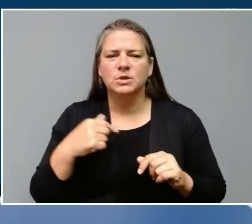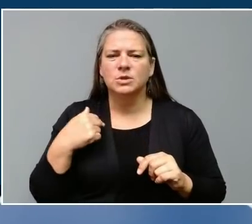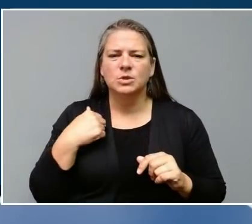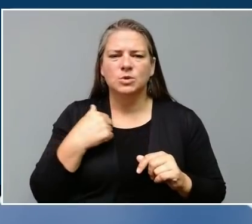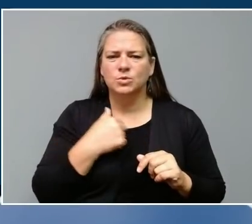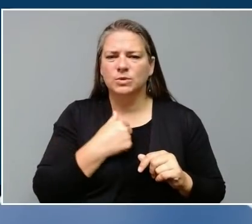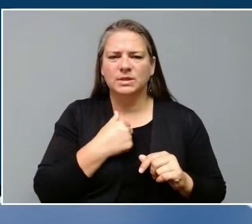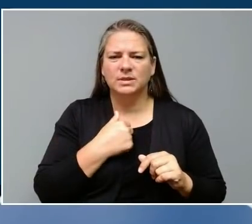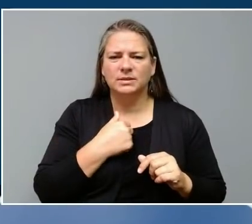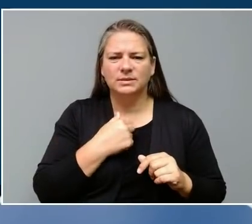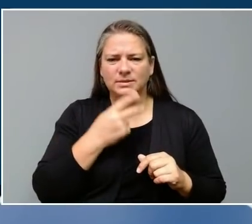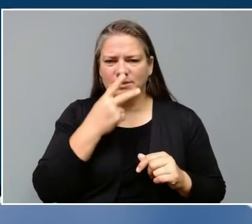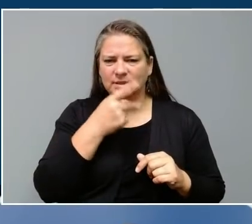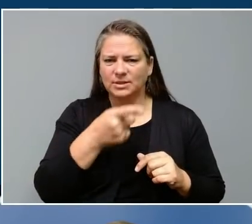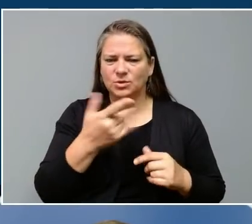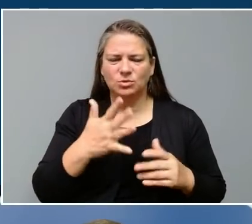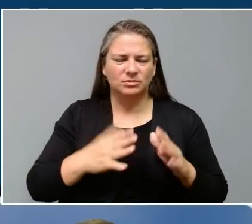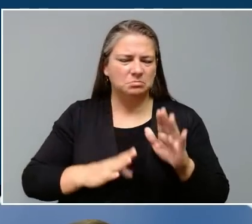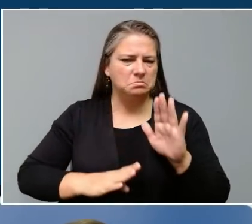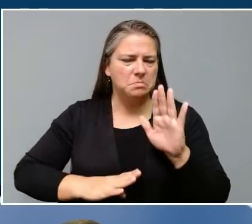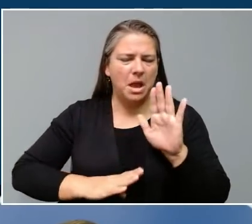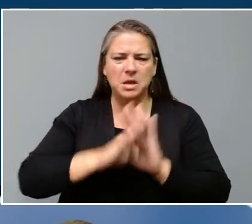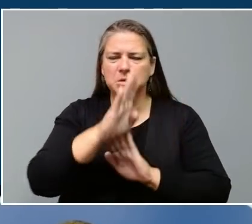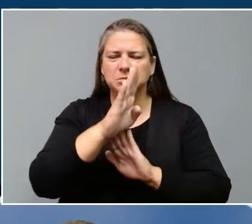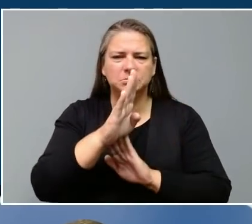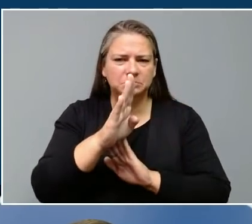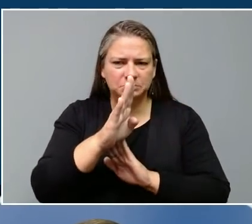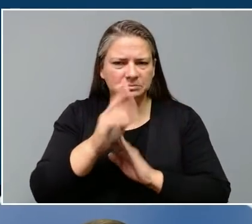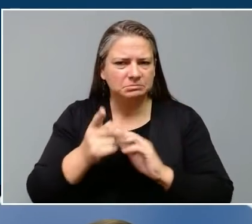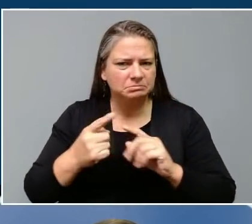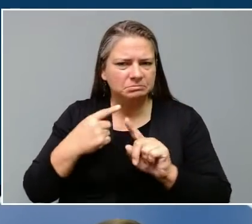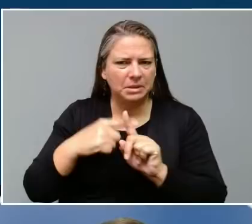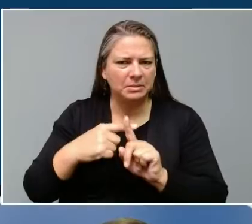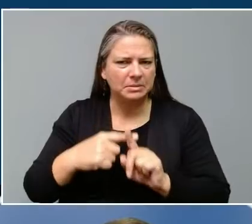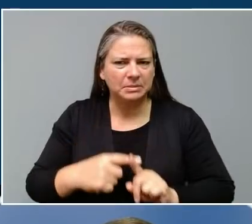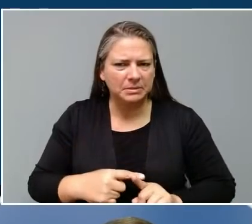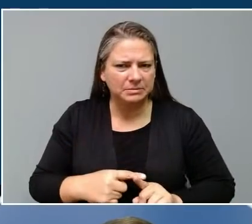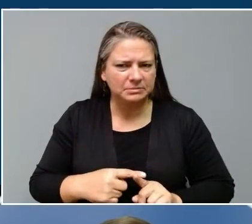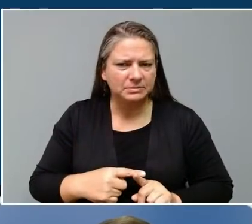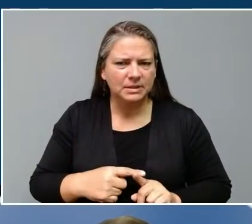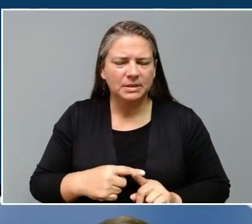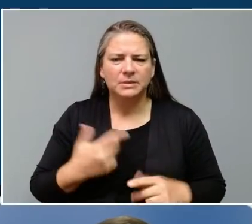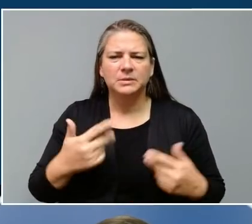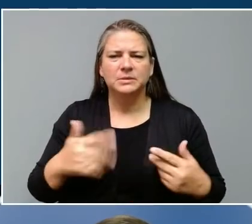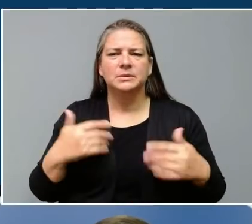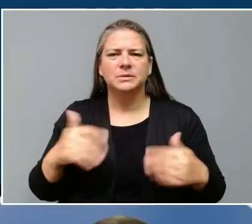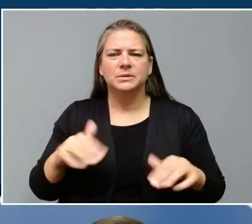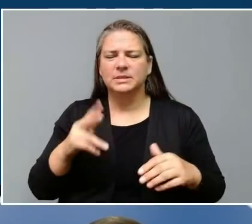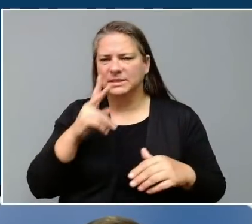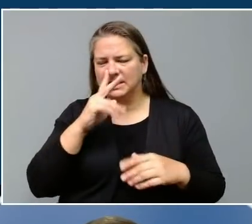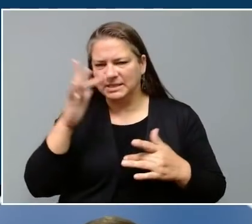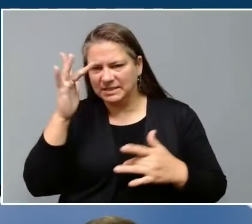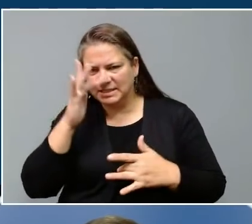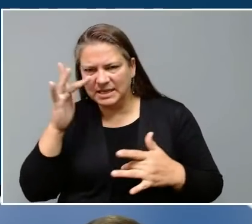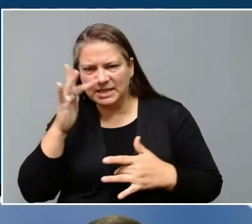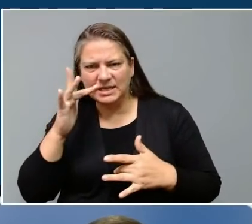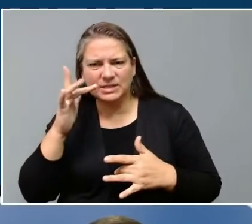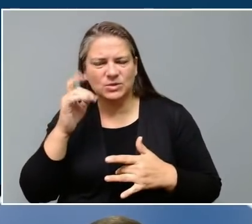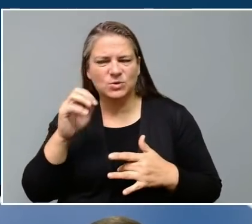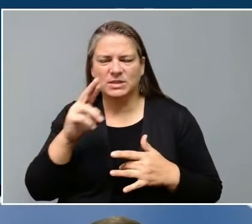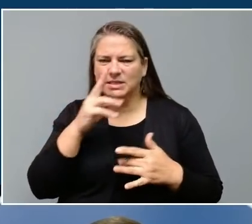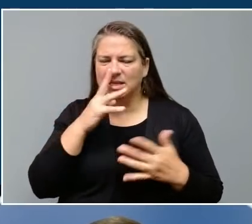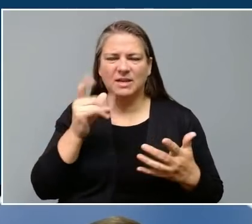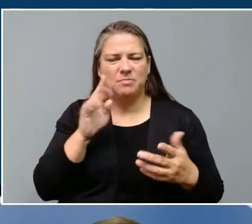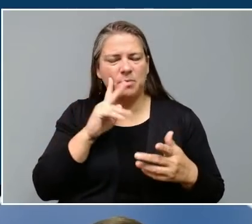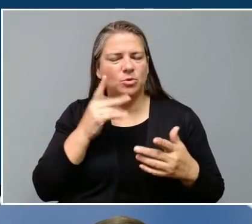either this exponential growth, this amount of disease, or any of its repercussions if people would simply get